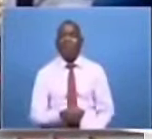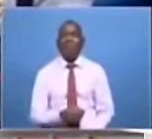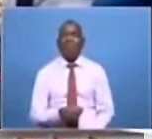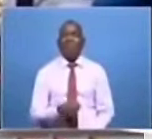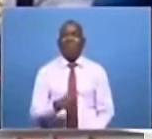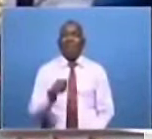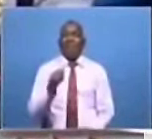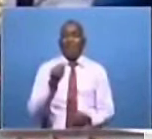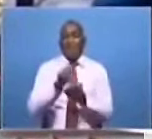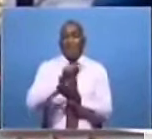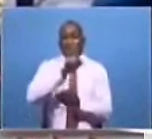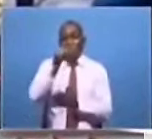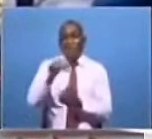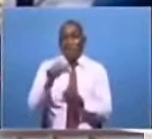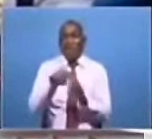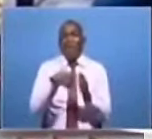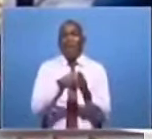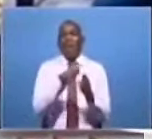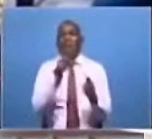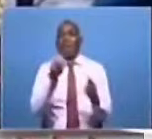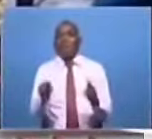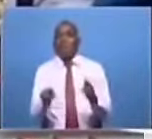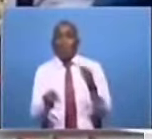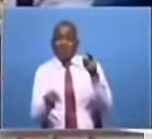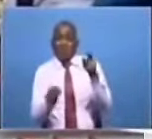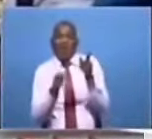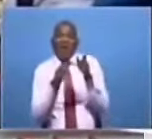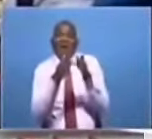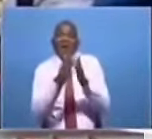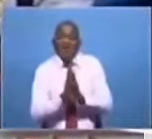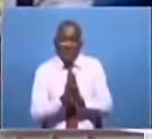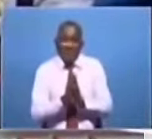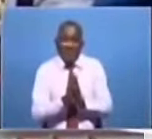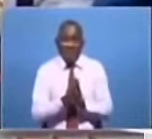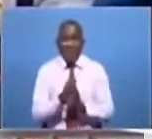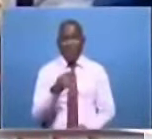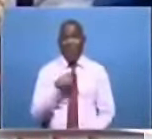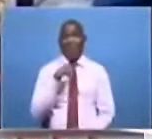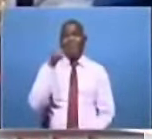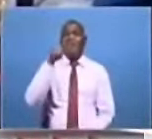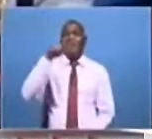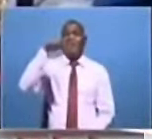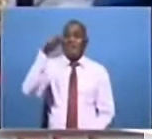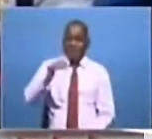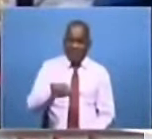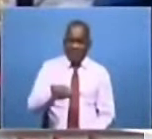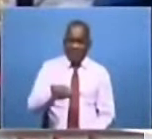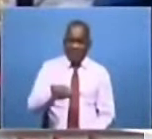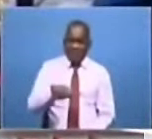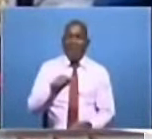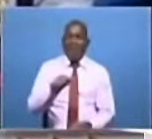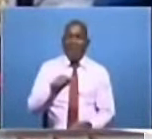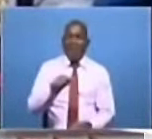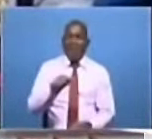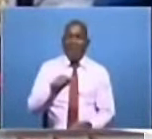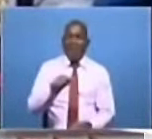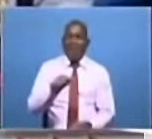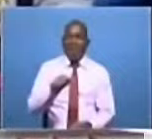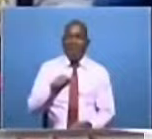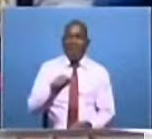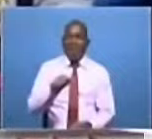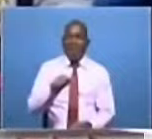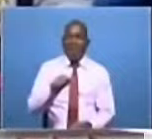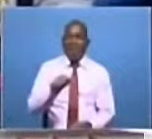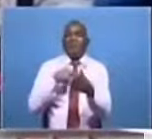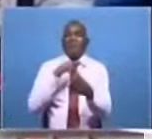the question about estoppel, your lordship asked me, and I said, yes, it was estoppel. I